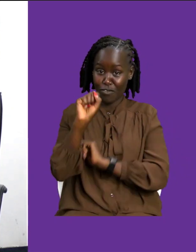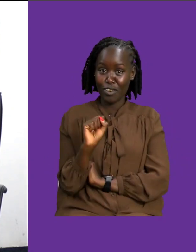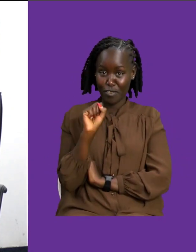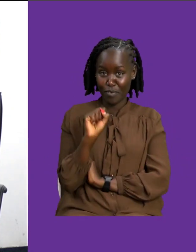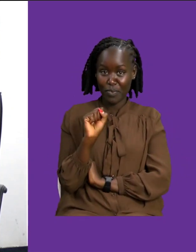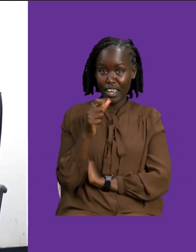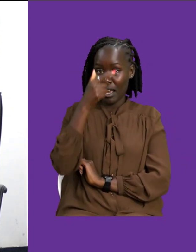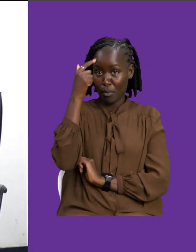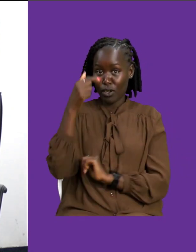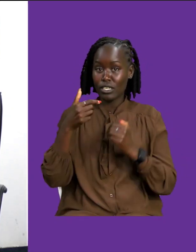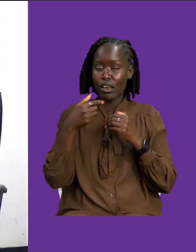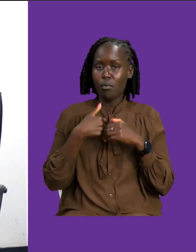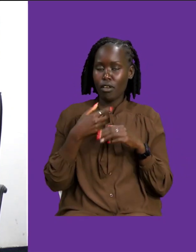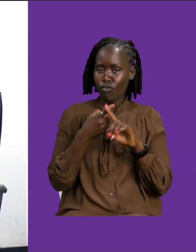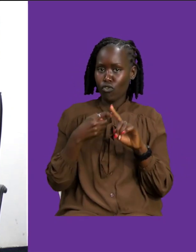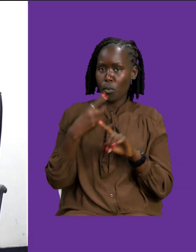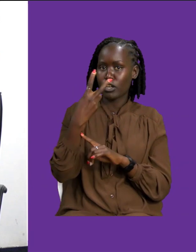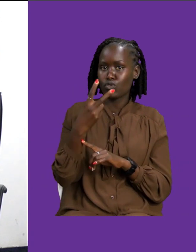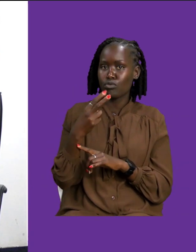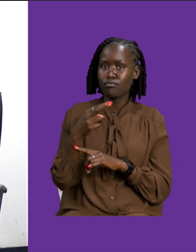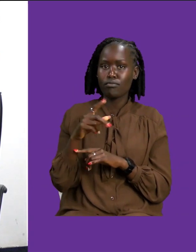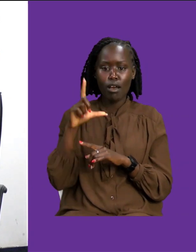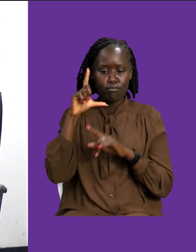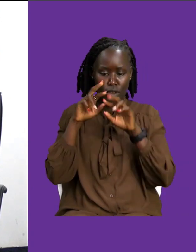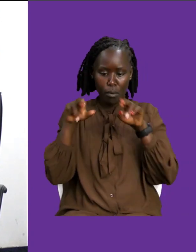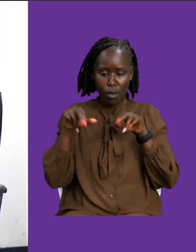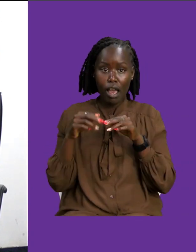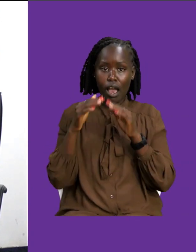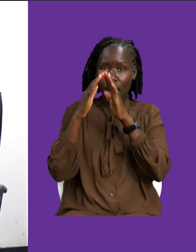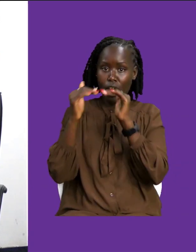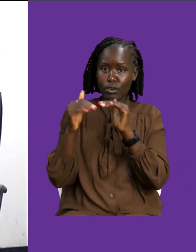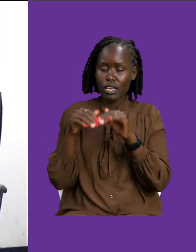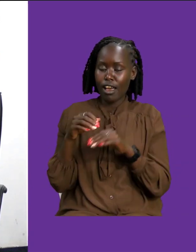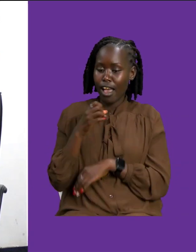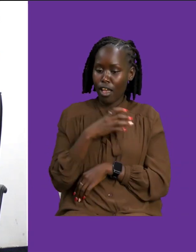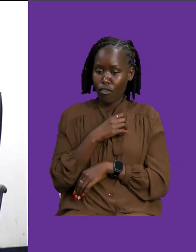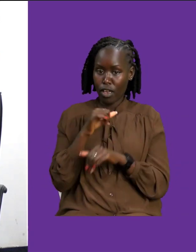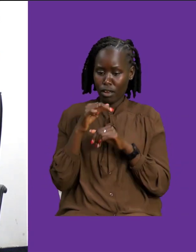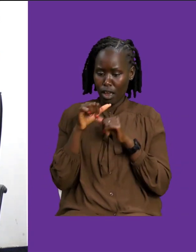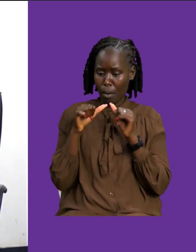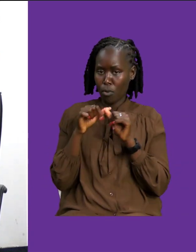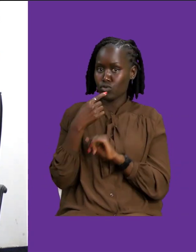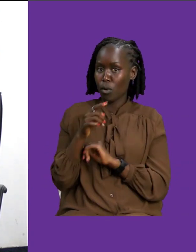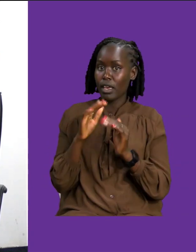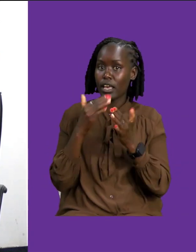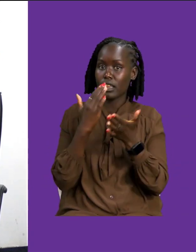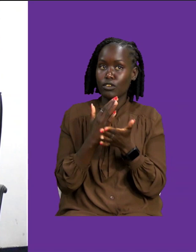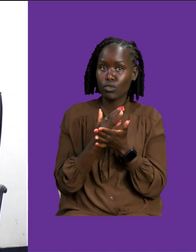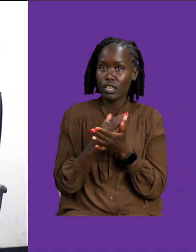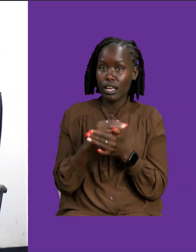And because I come from a 2-bedroom home, I was afraid of telling them the truth because I thought they would leave me and I would be left